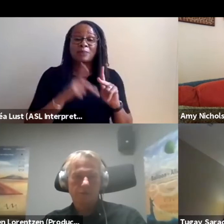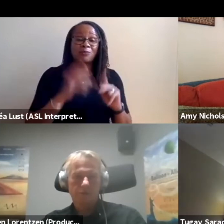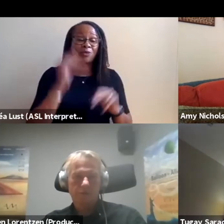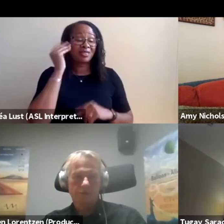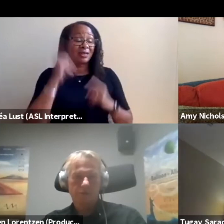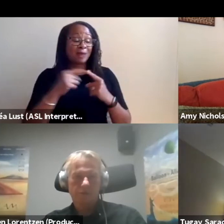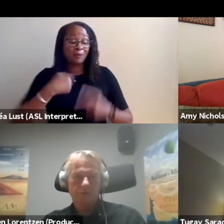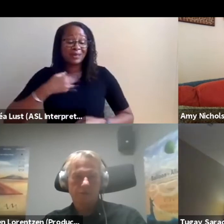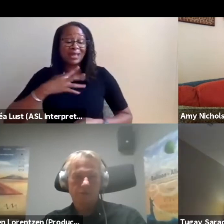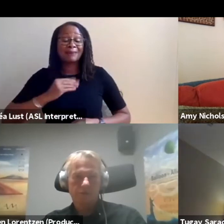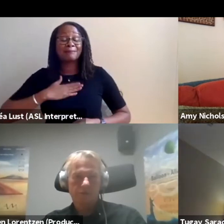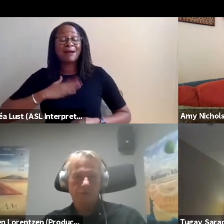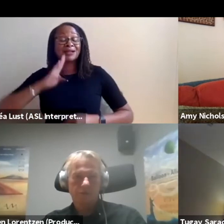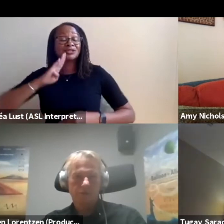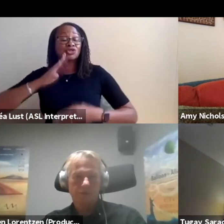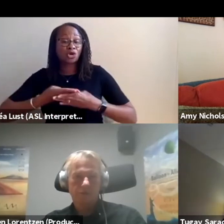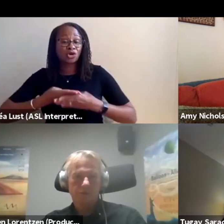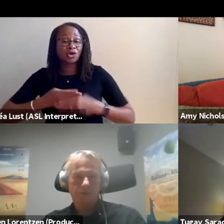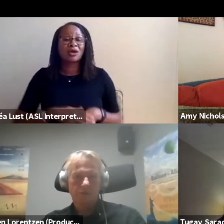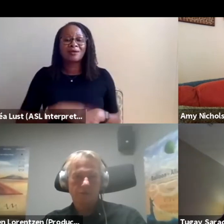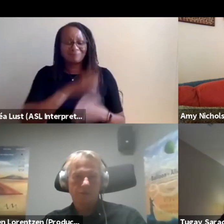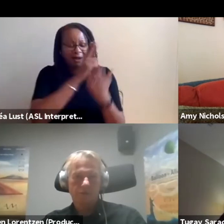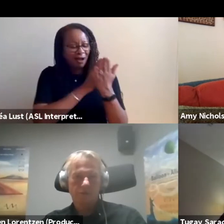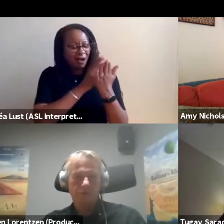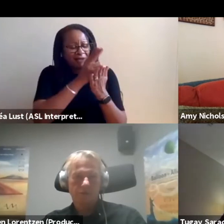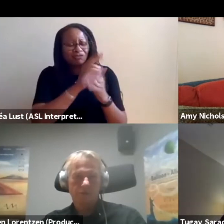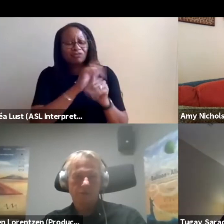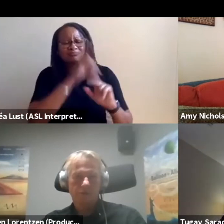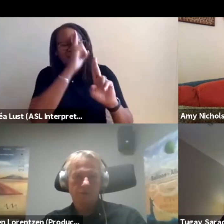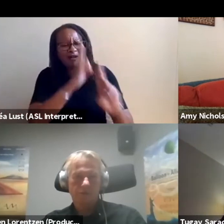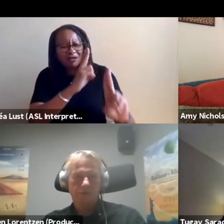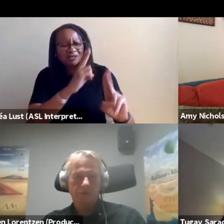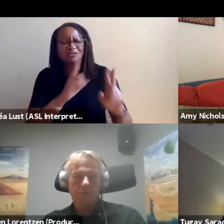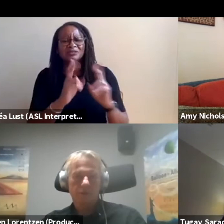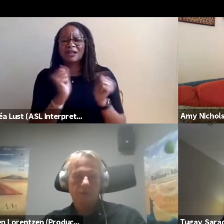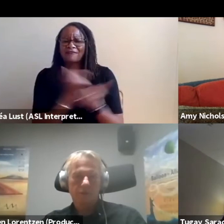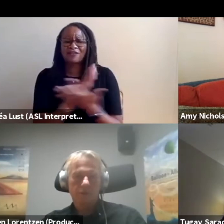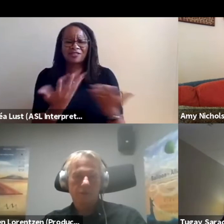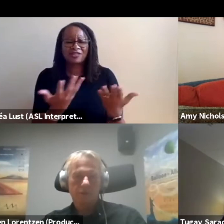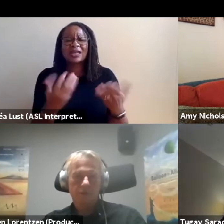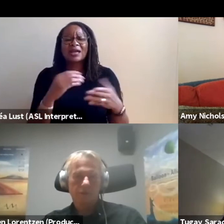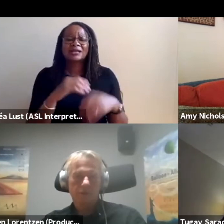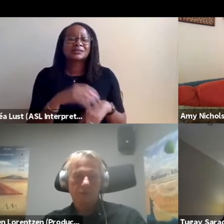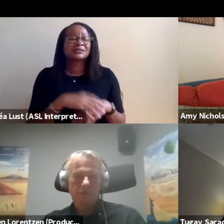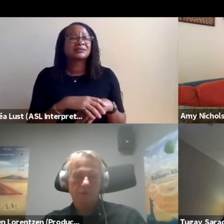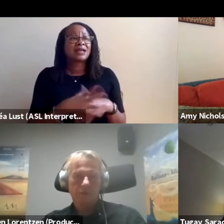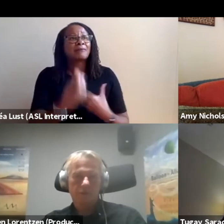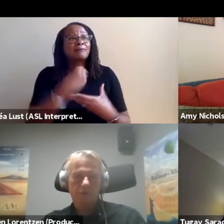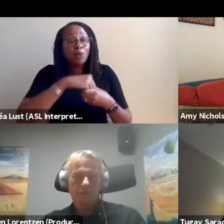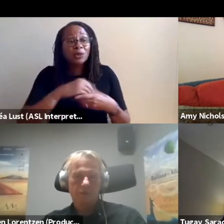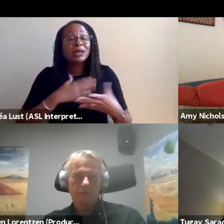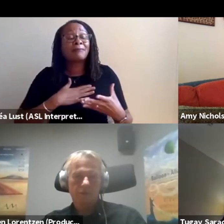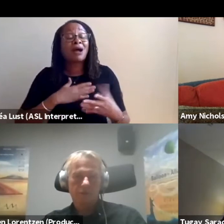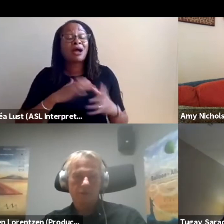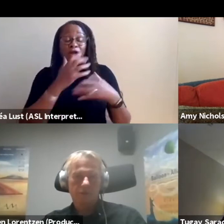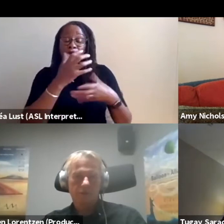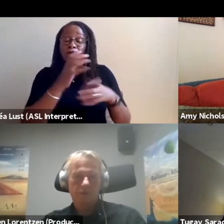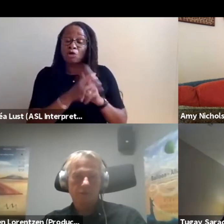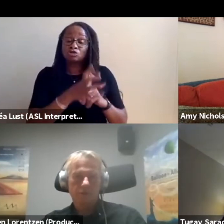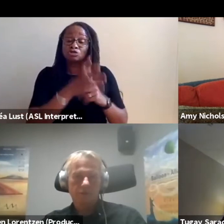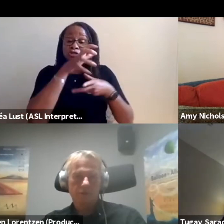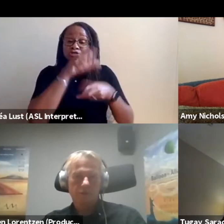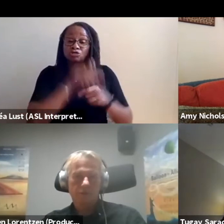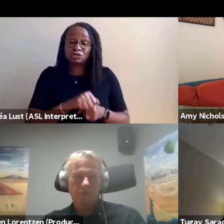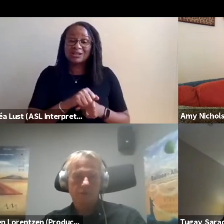daughter, and honor and all this stuff is important in my culture and my tradition. So I learned that like that.